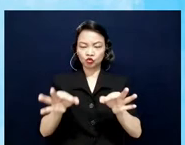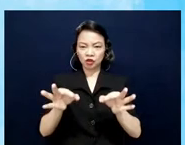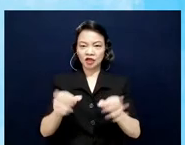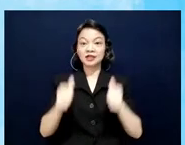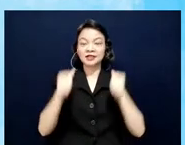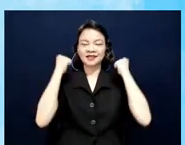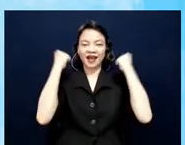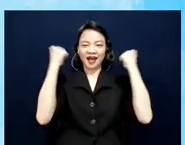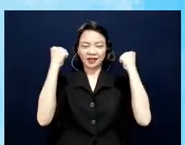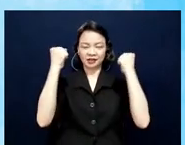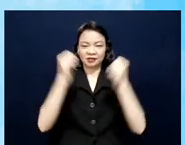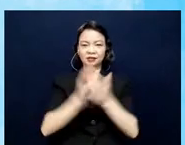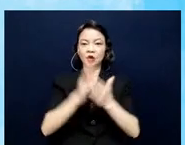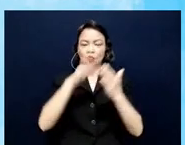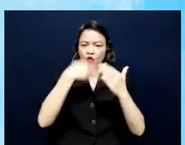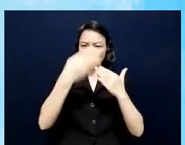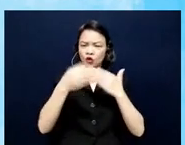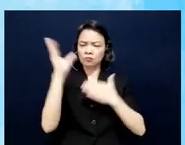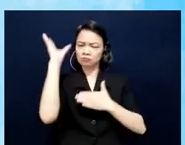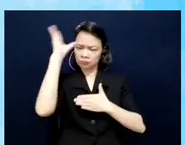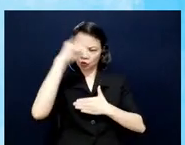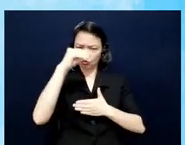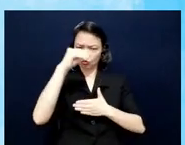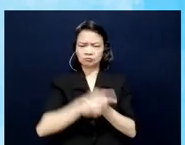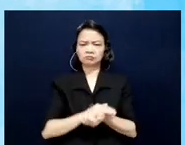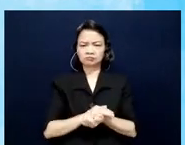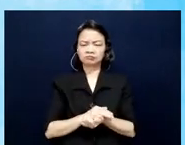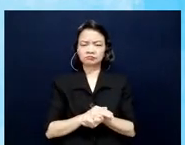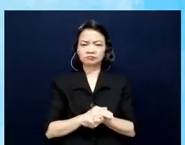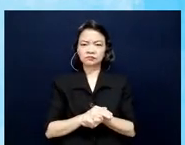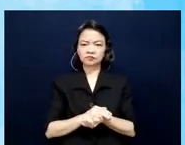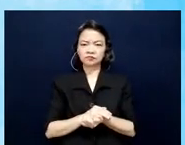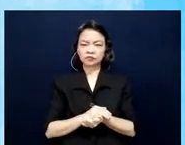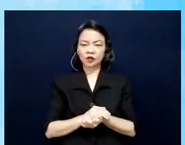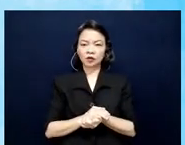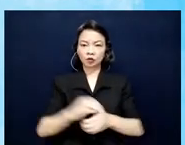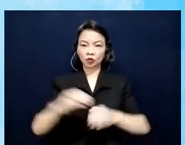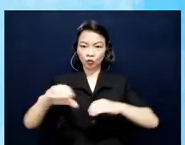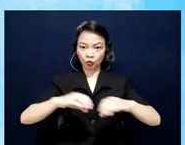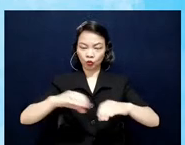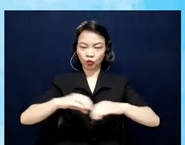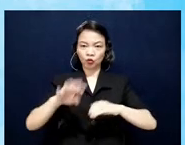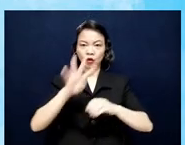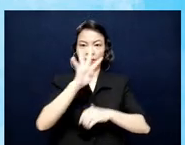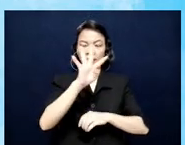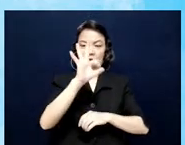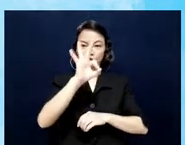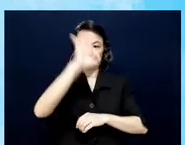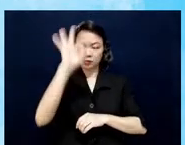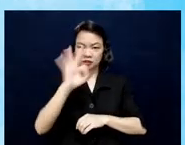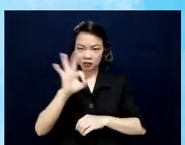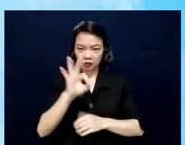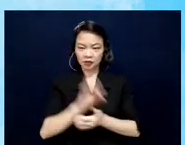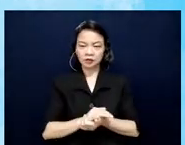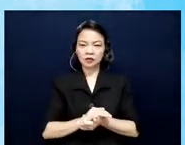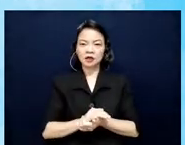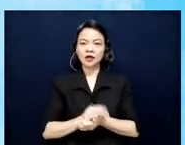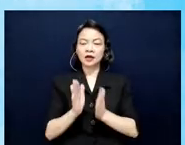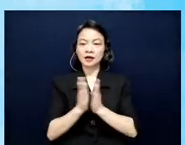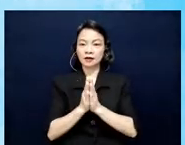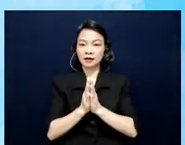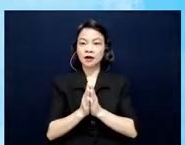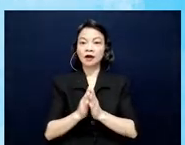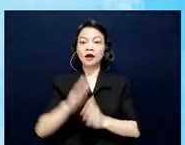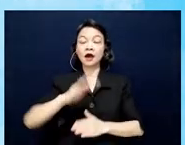a 40% increase in young people visiting Puskesmas, providing the Young Health Program's